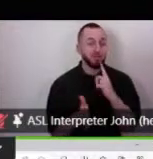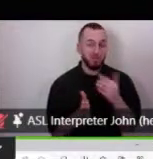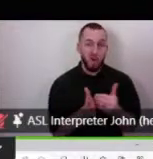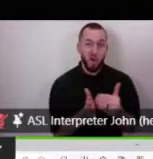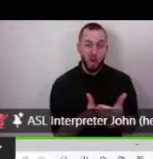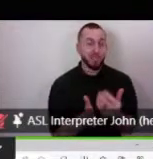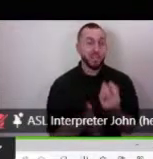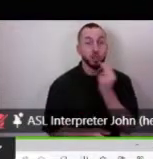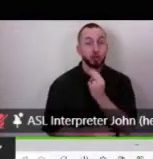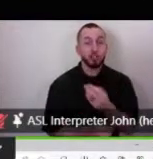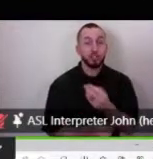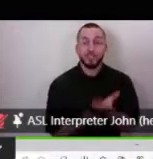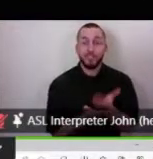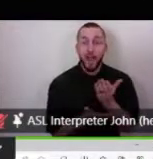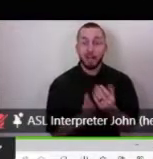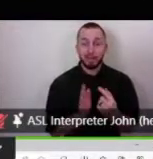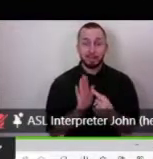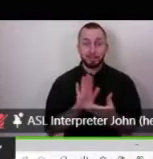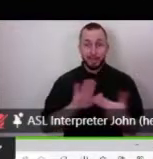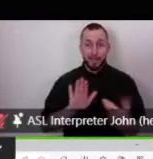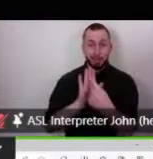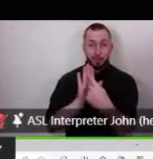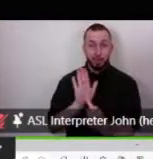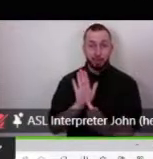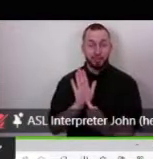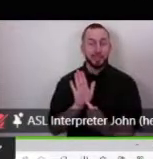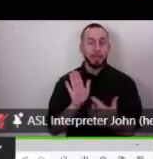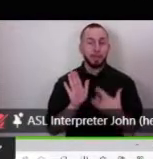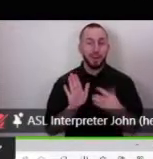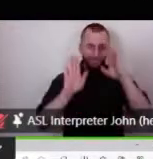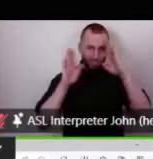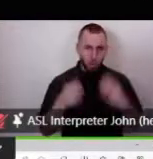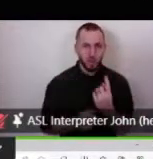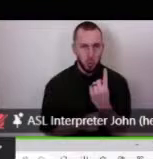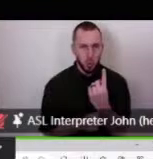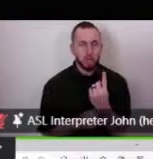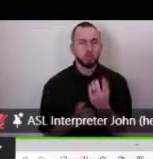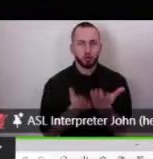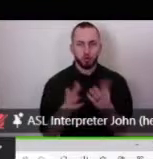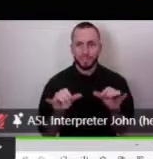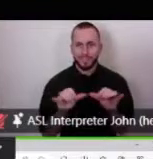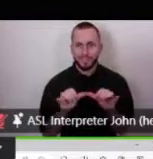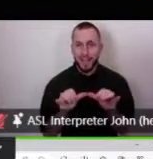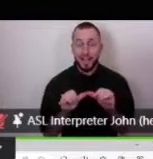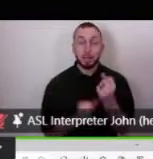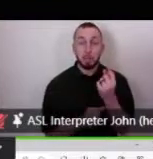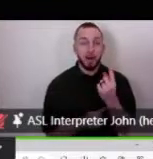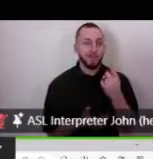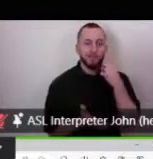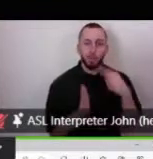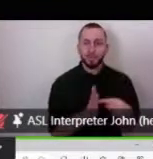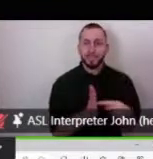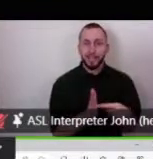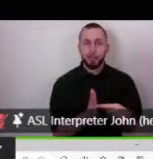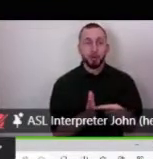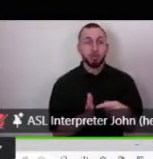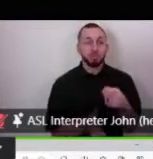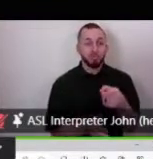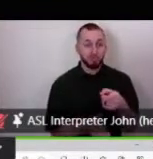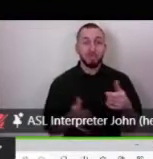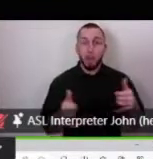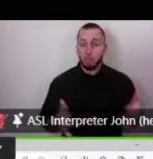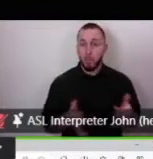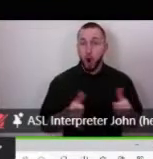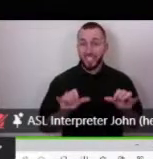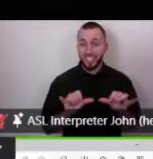you see on your label are actually about one serving size, but oftentimes, such as in this party size